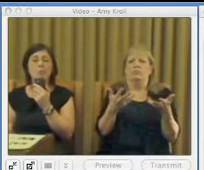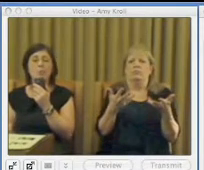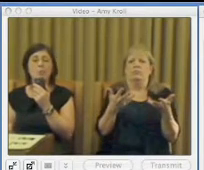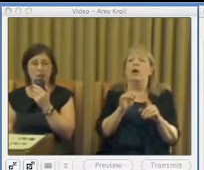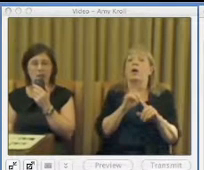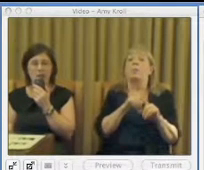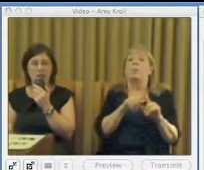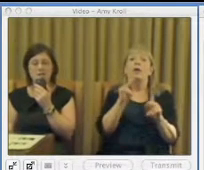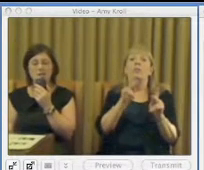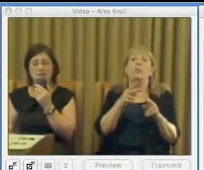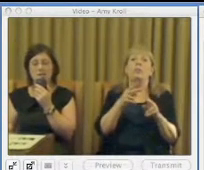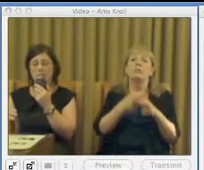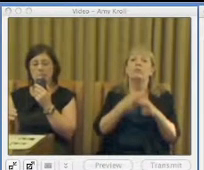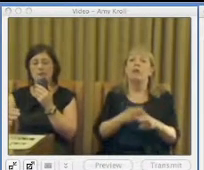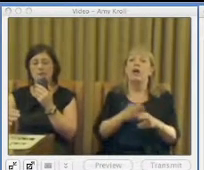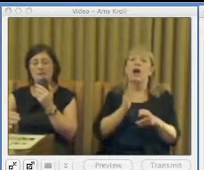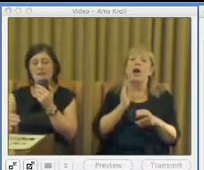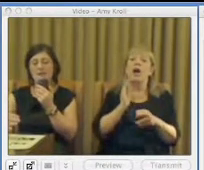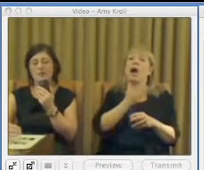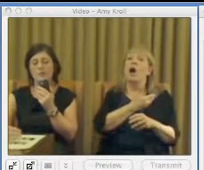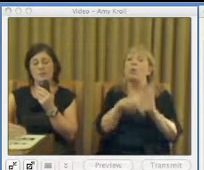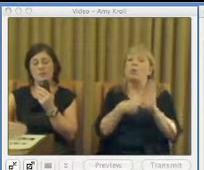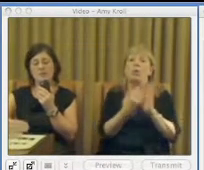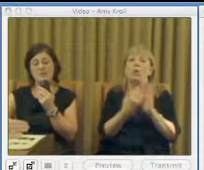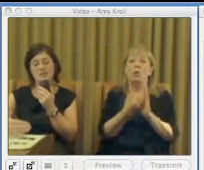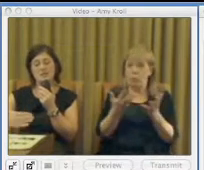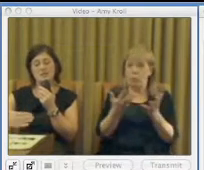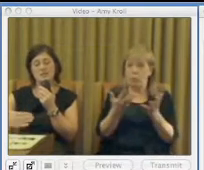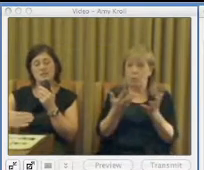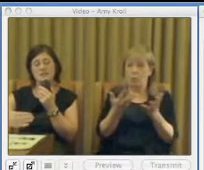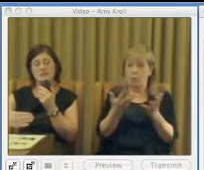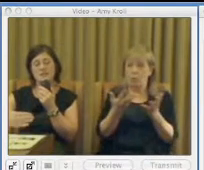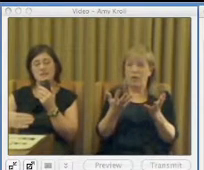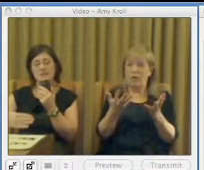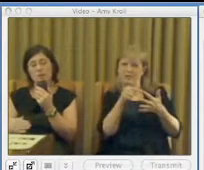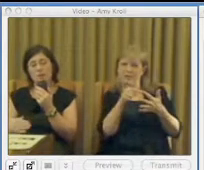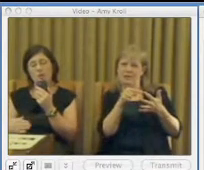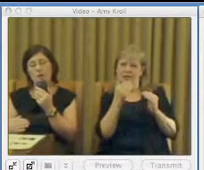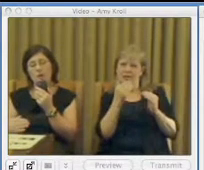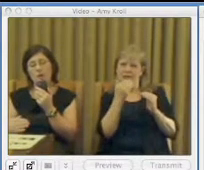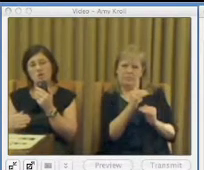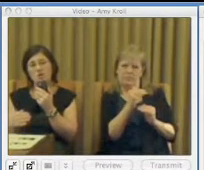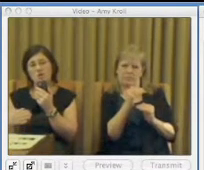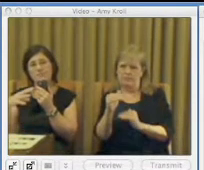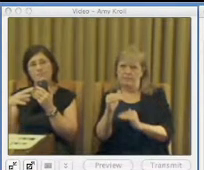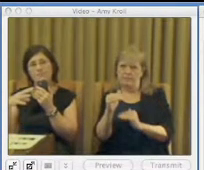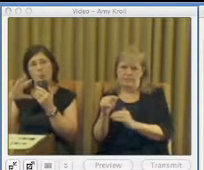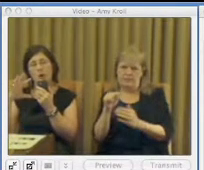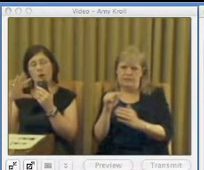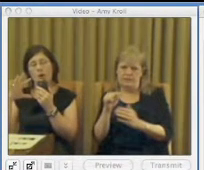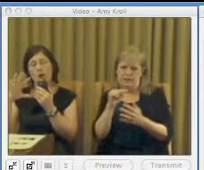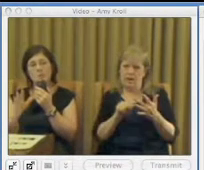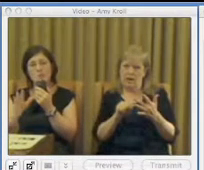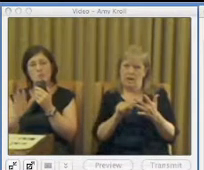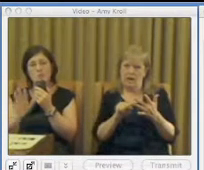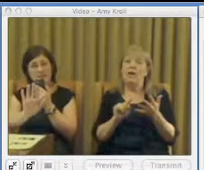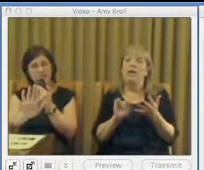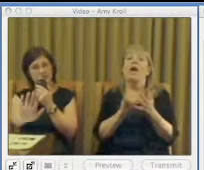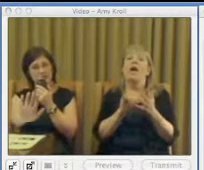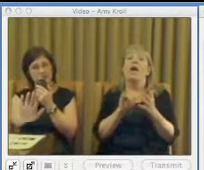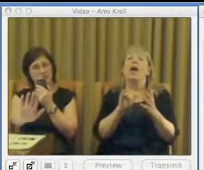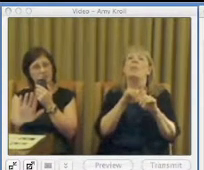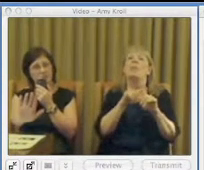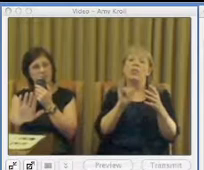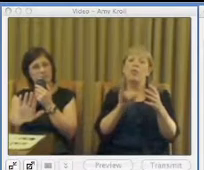But essentially, our role was defined by these sort of parameters, which